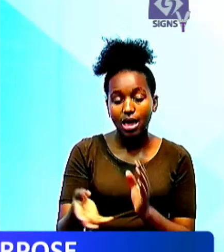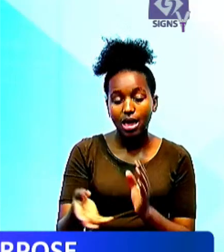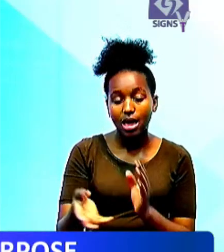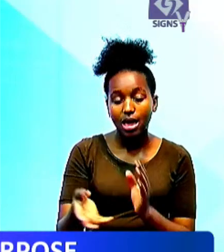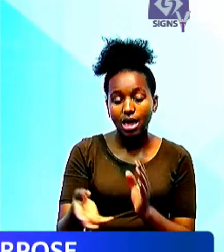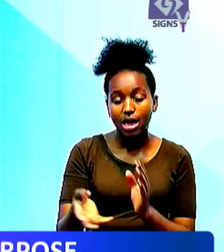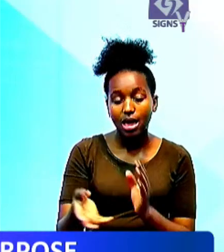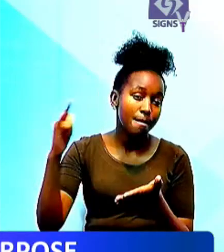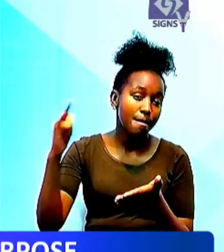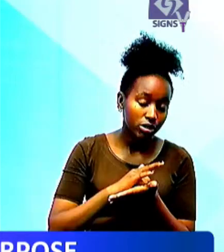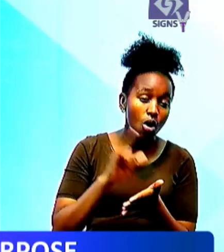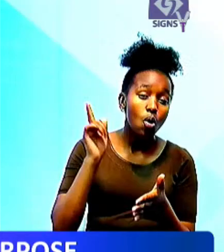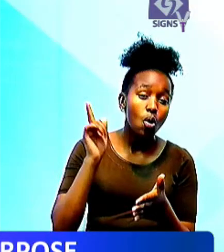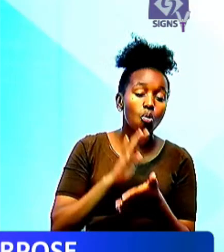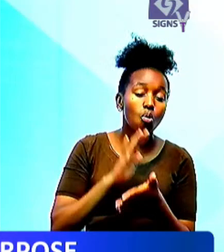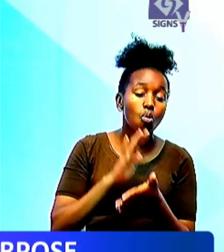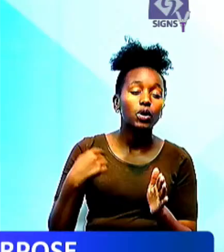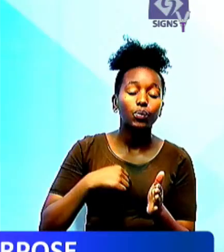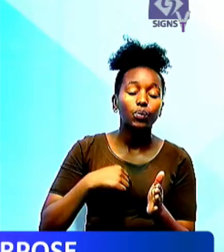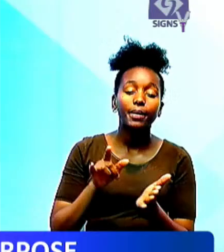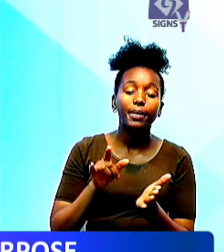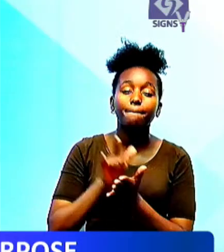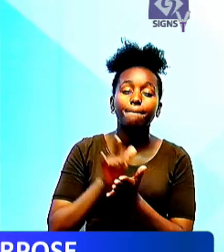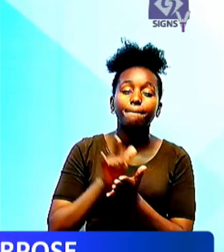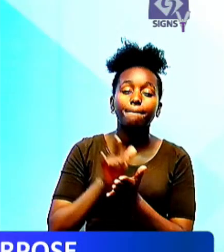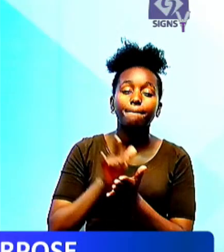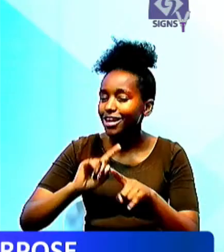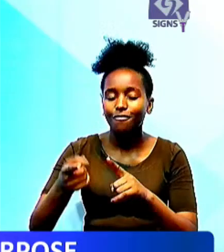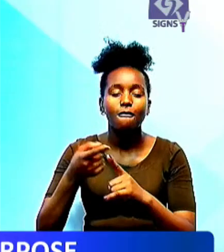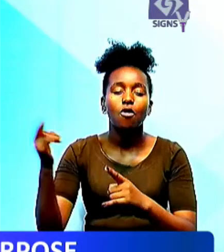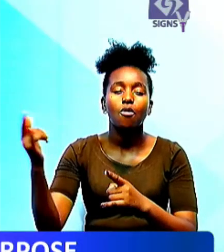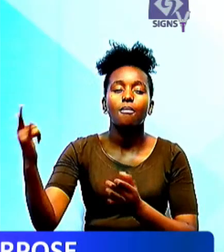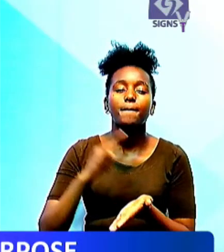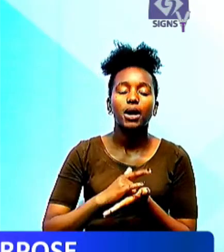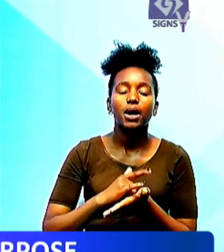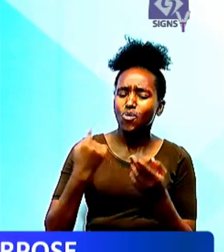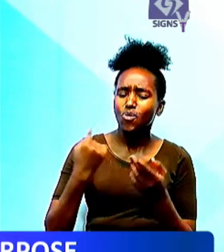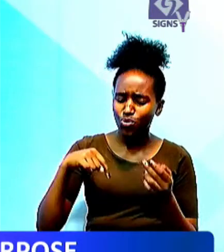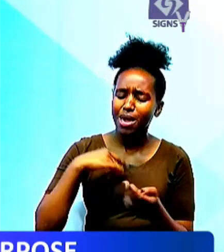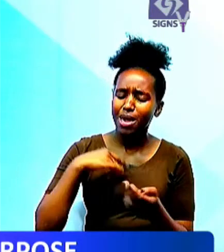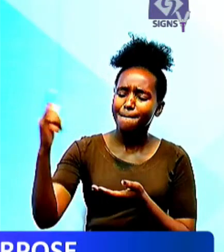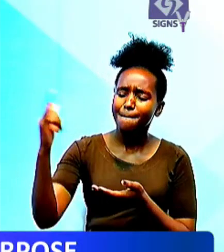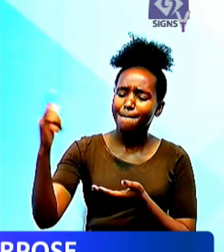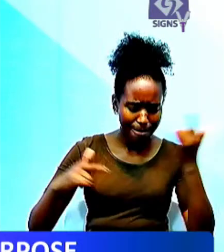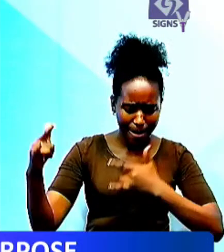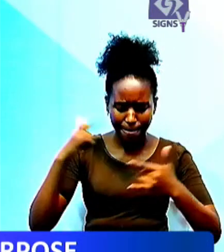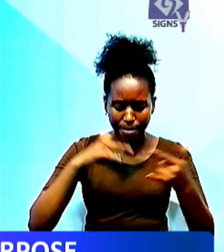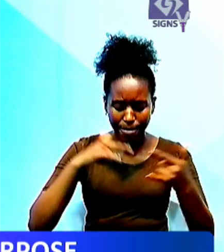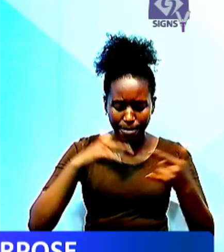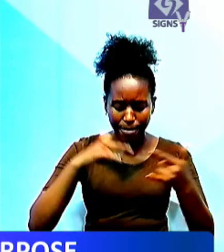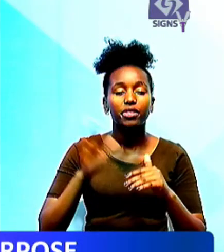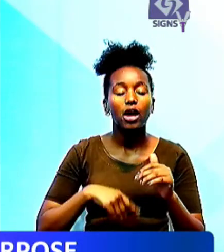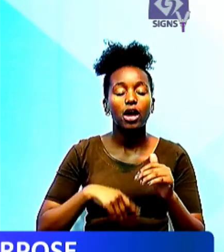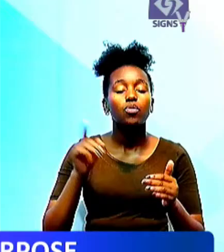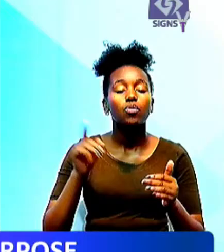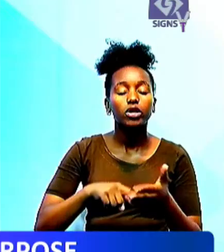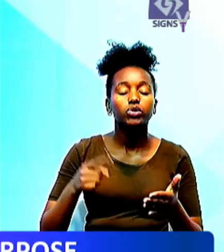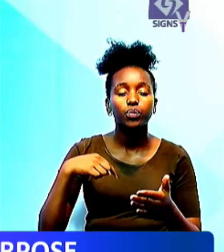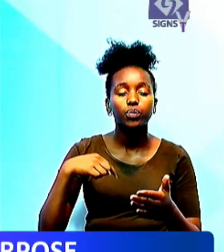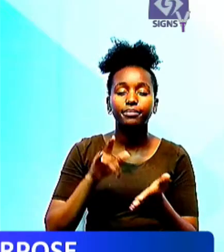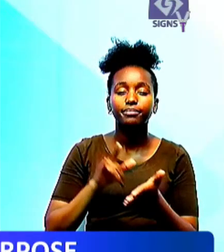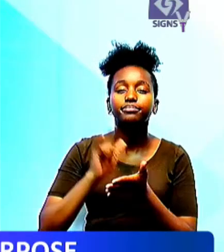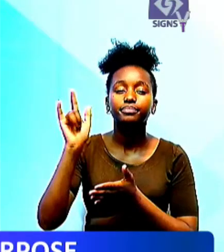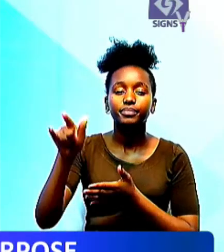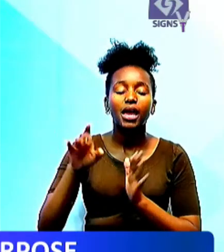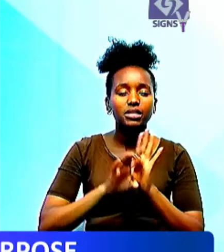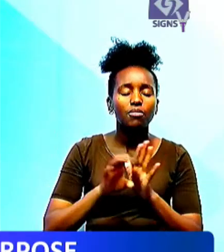we export versus what we import, we import more than what we export. The things that we should be exporting,